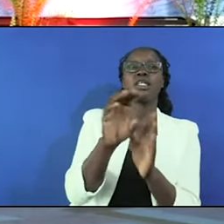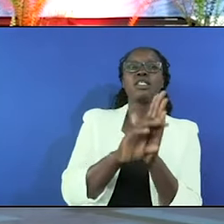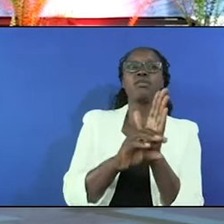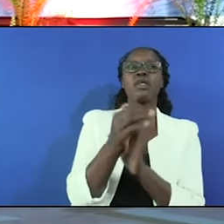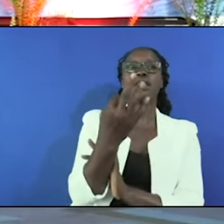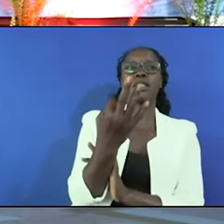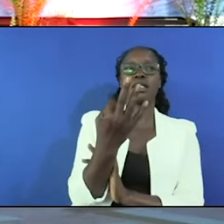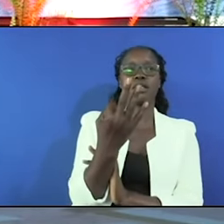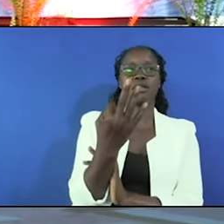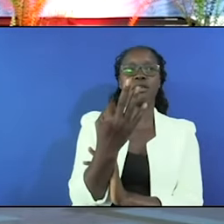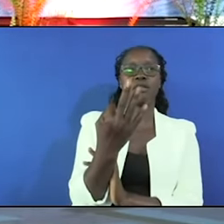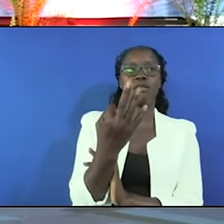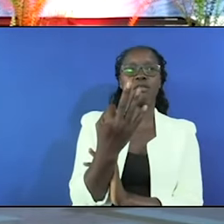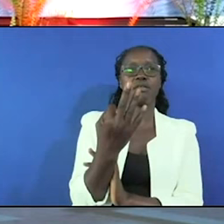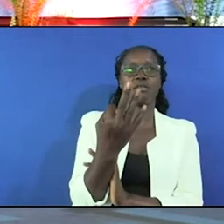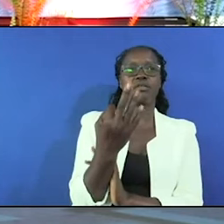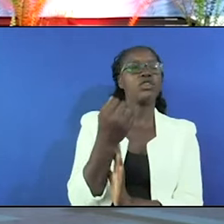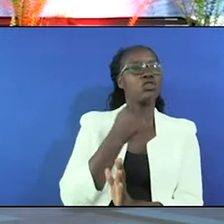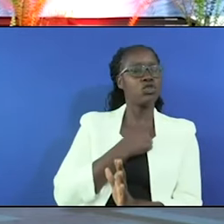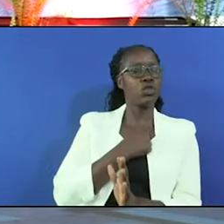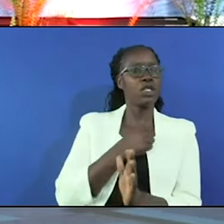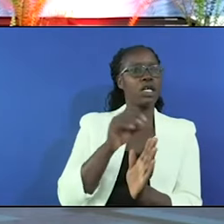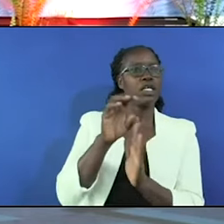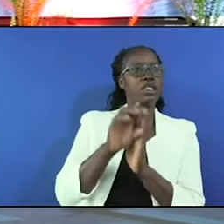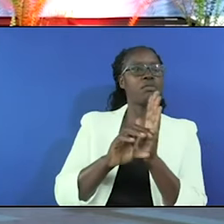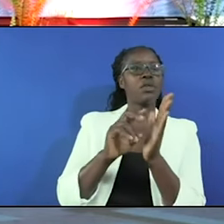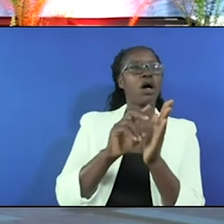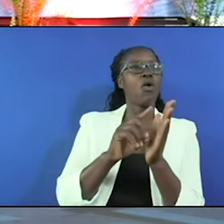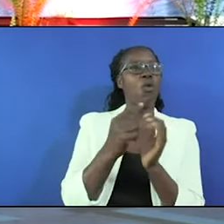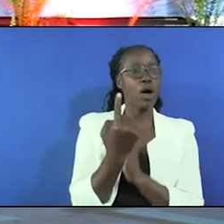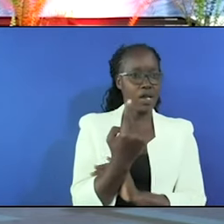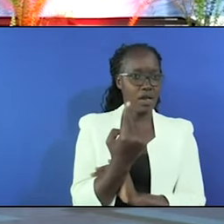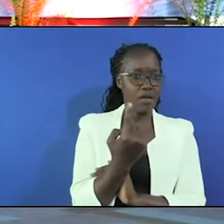3, chapter 1,